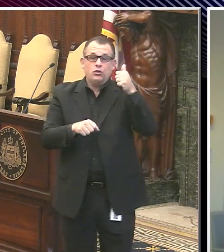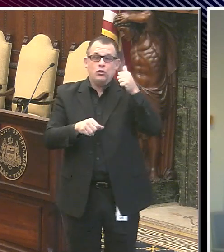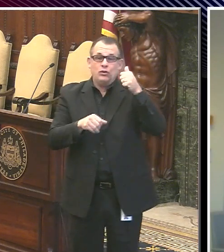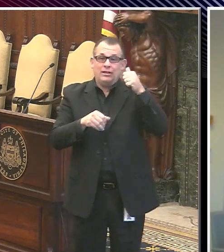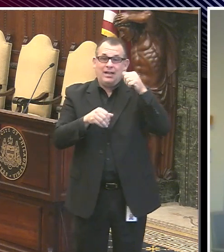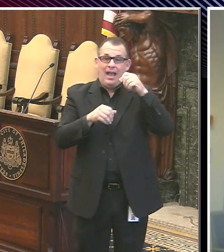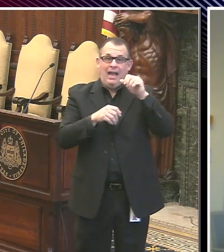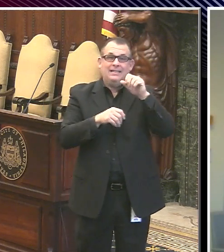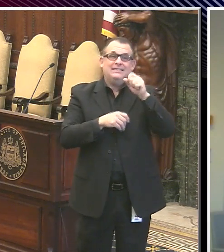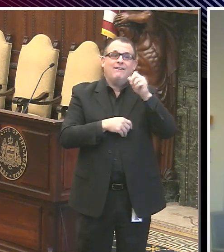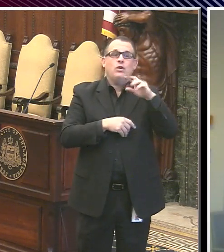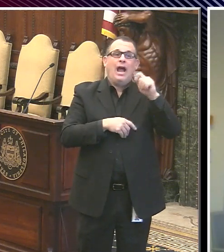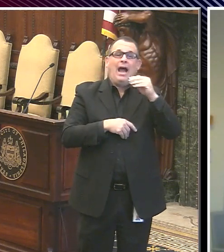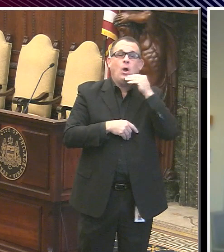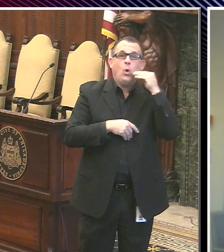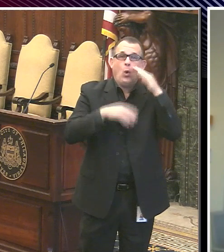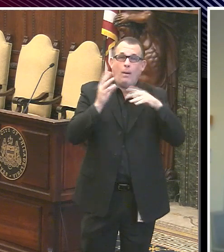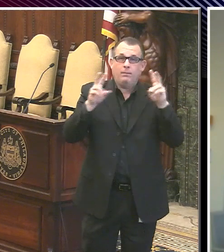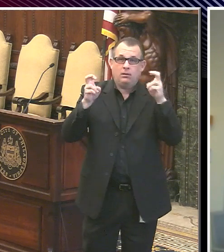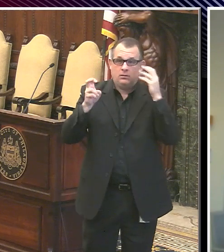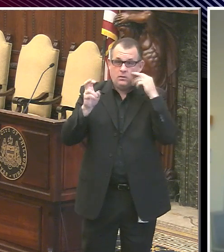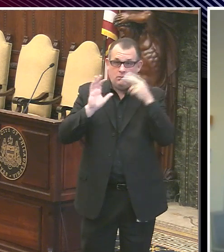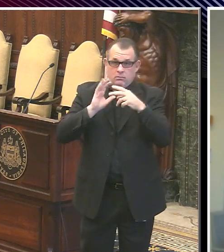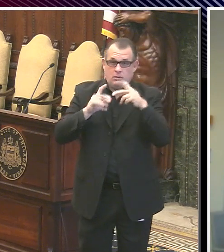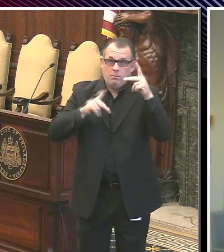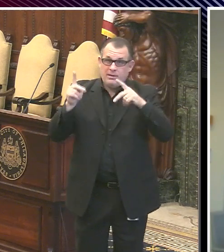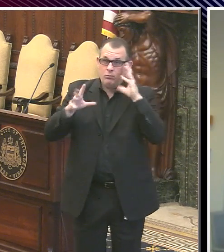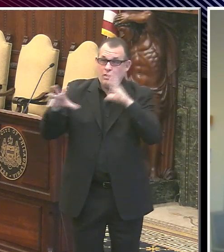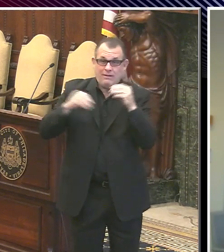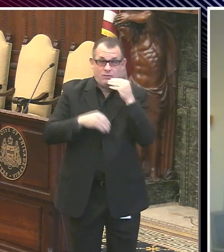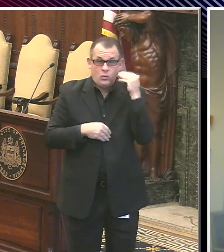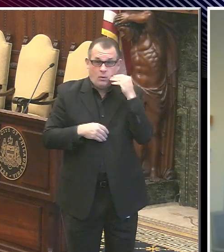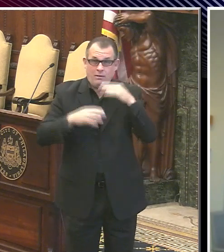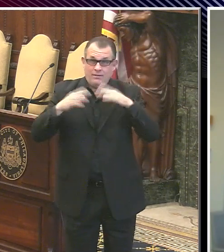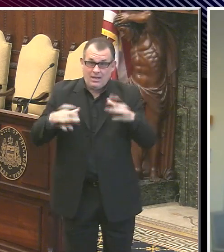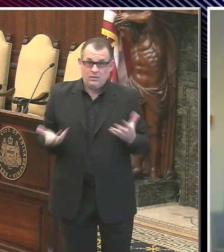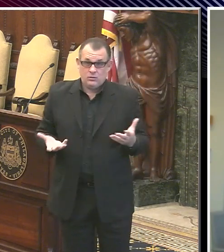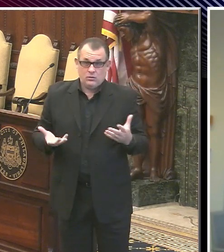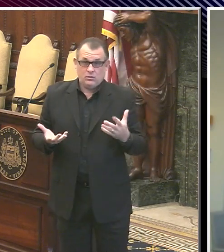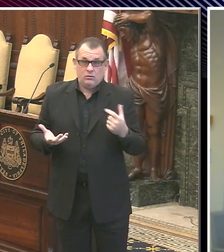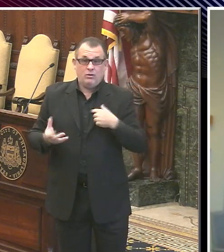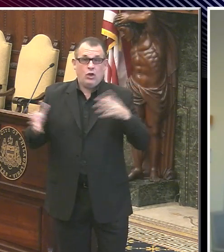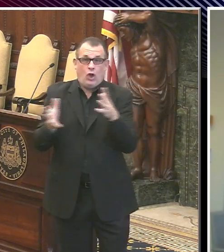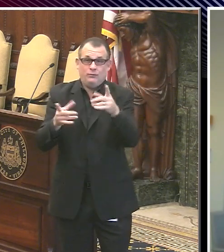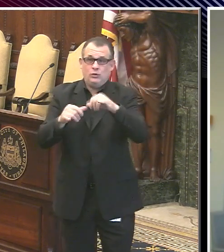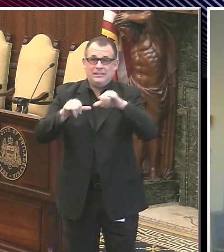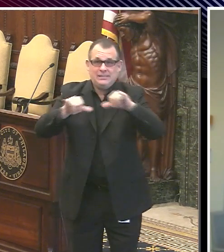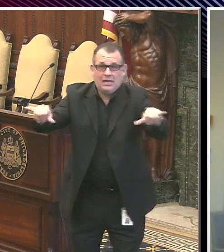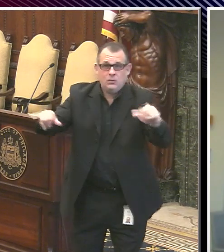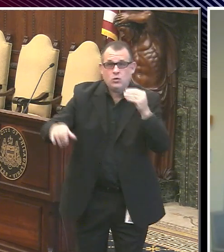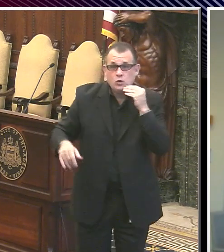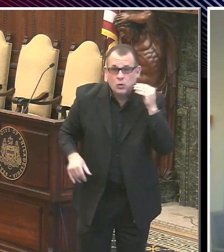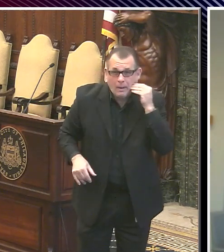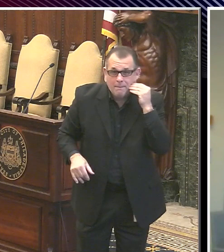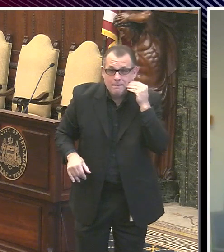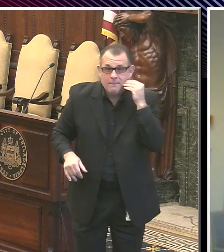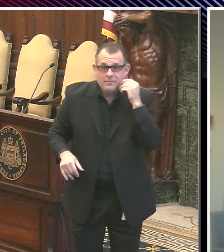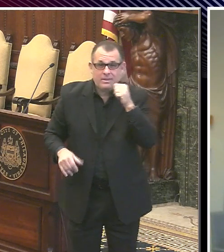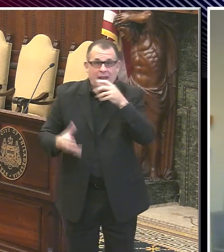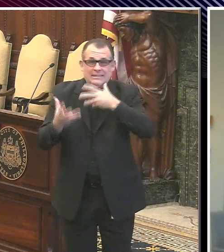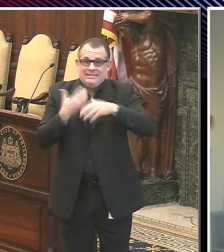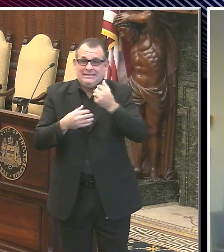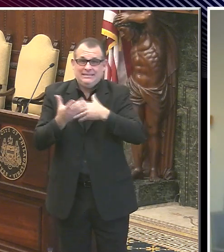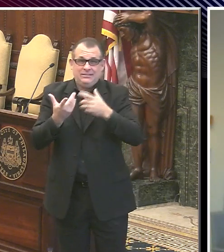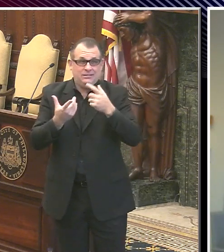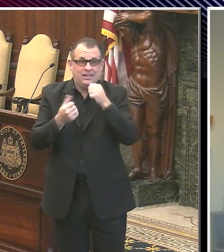won't prohibit people from leaving home and interacting, we want to strongly discourage that because it's increasingly unsafe to interact with anyone. So here are